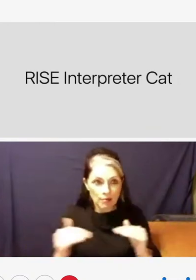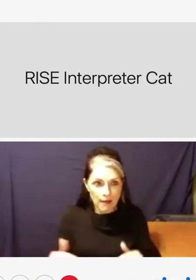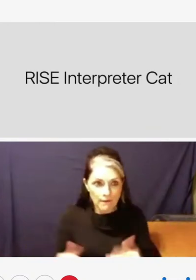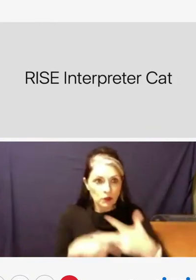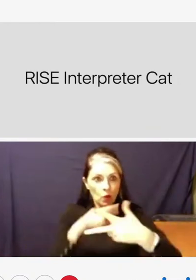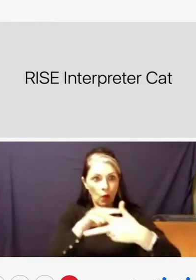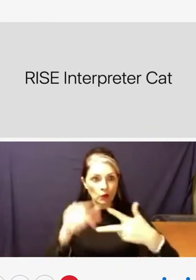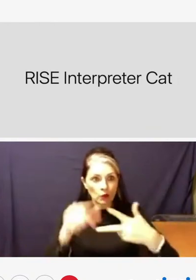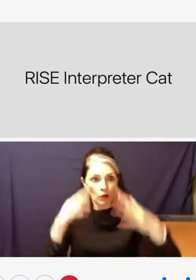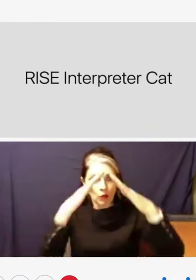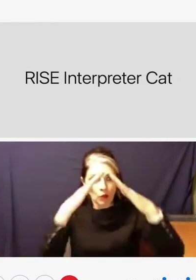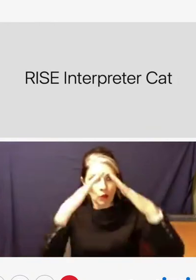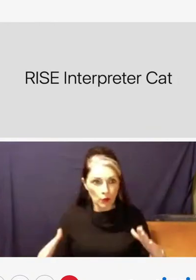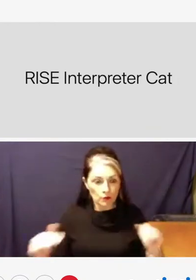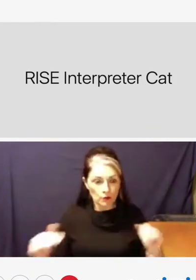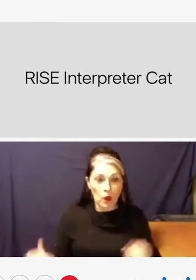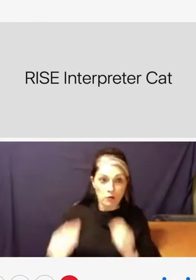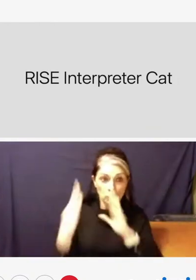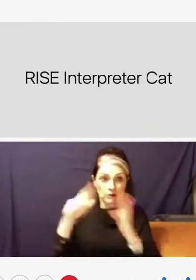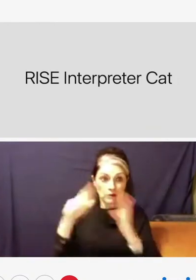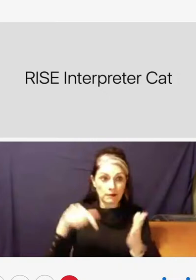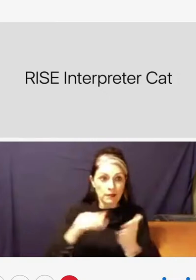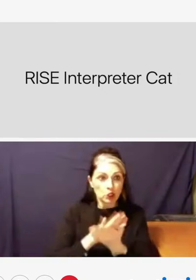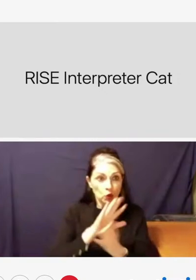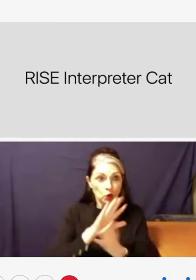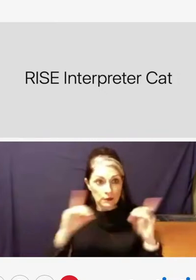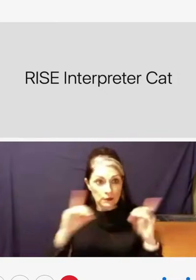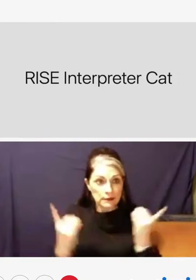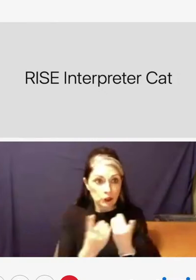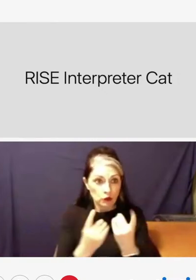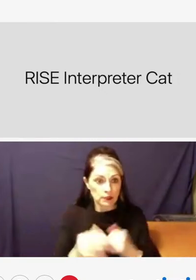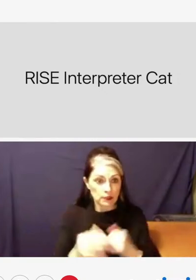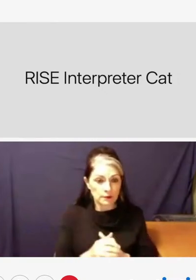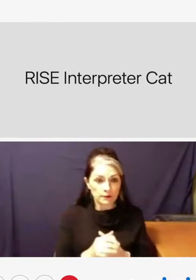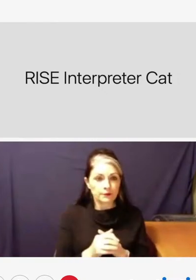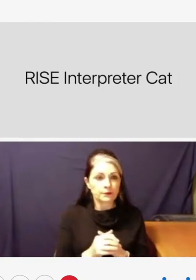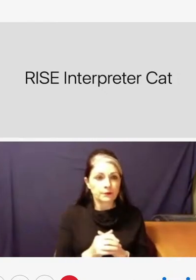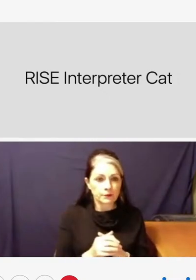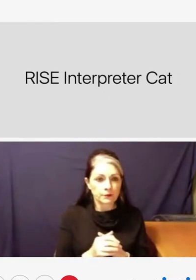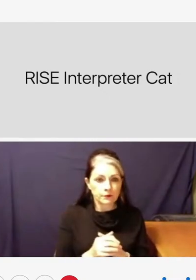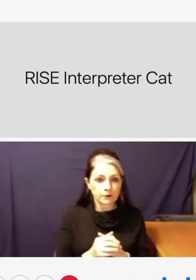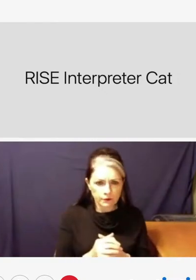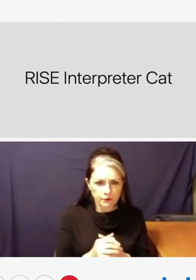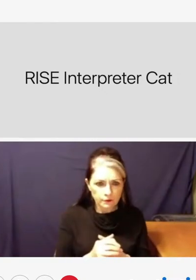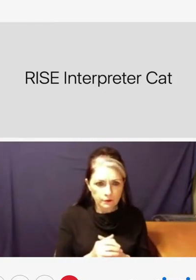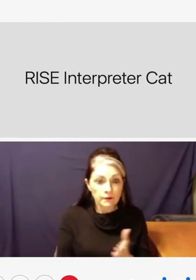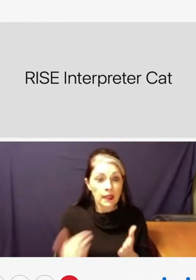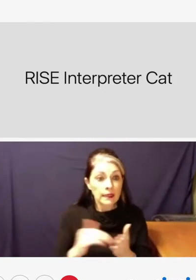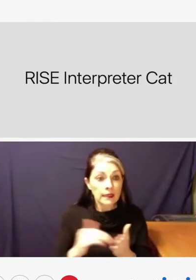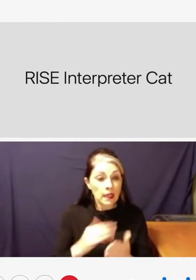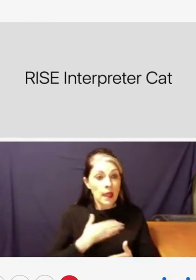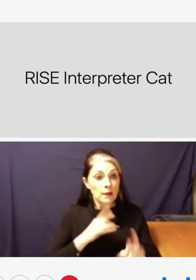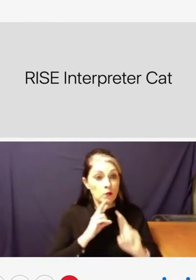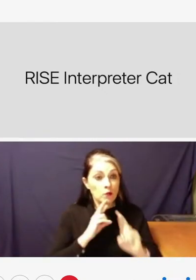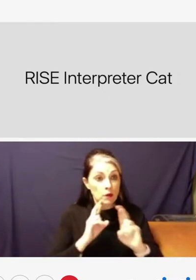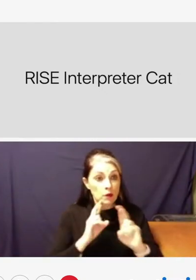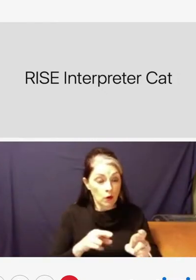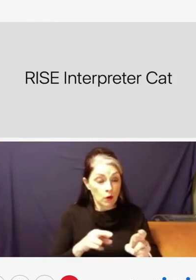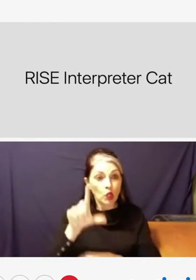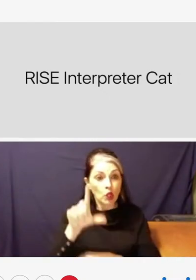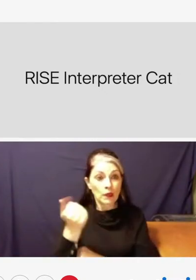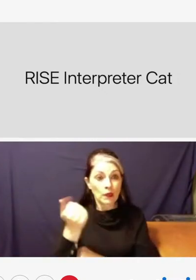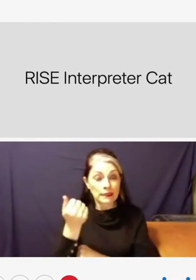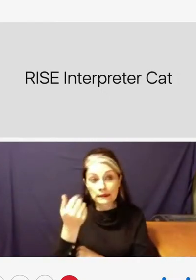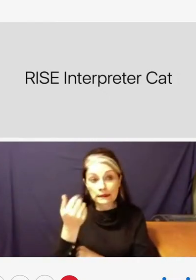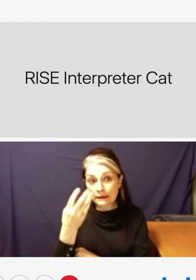addressed in our school district next slide so again I'm happy to report that in 2016 in the 2017